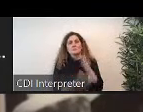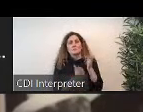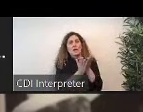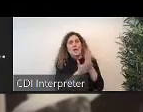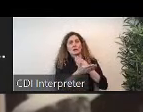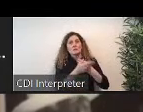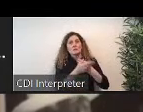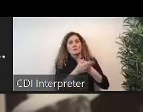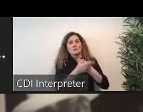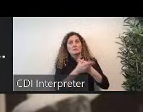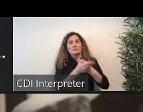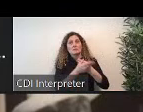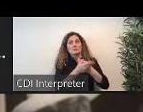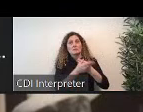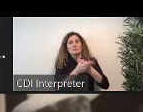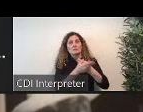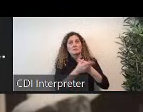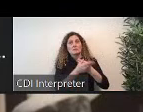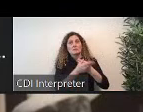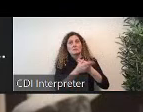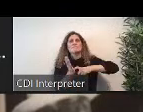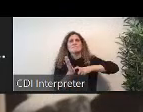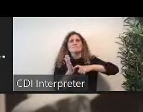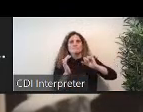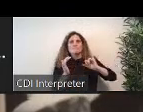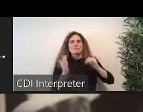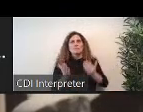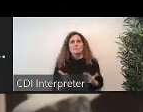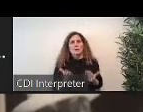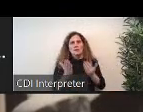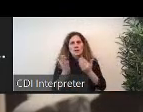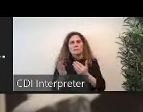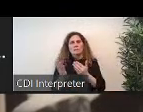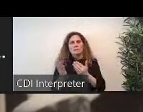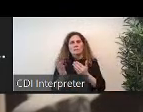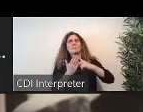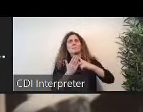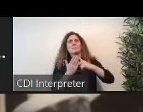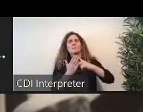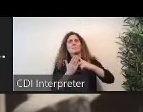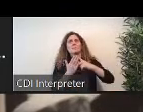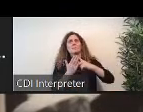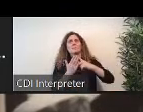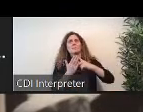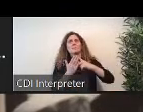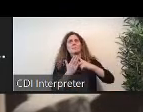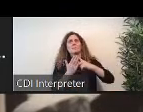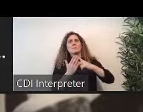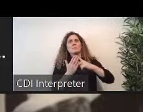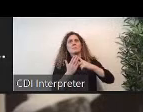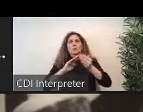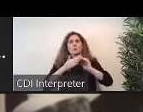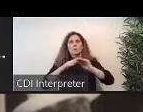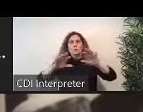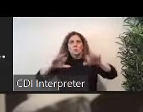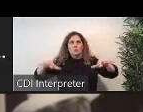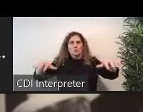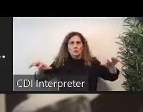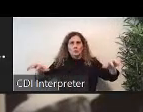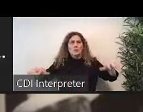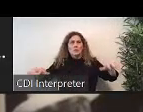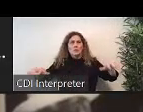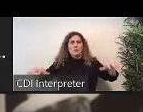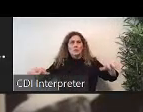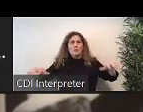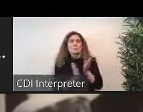of services and programs to our community. And this budget provides additional tools for us to be more effective in our mission to really serve